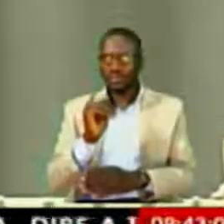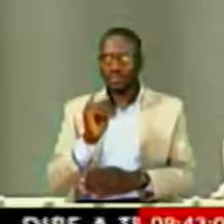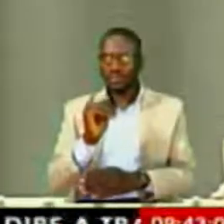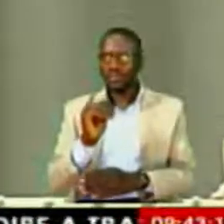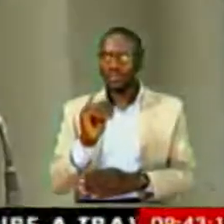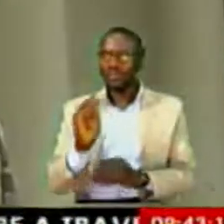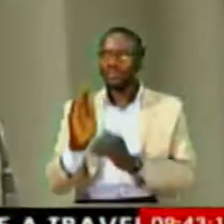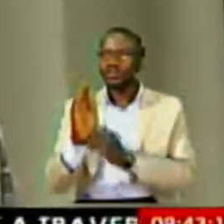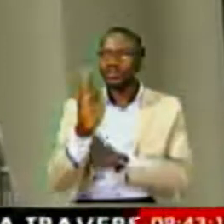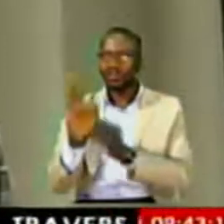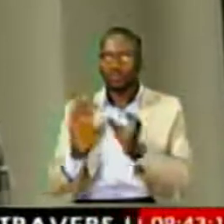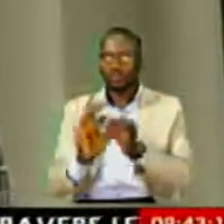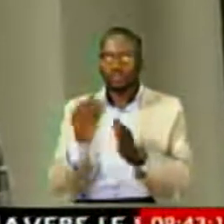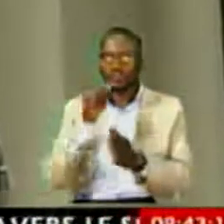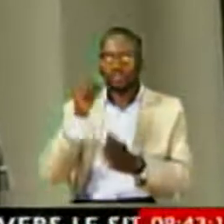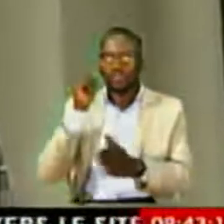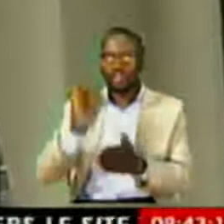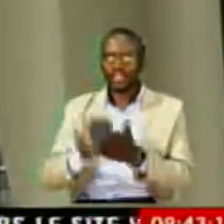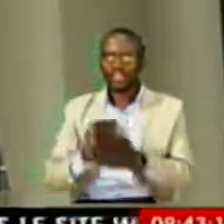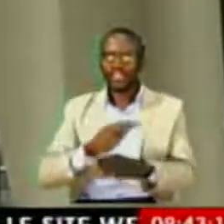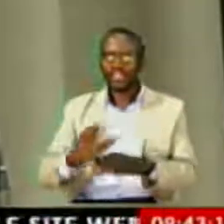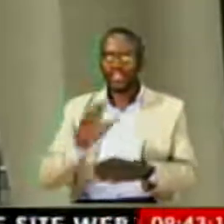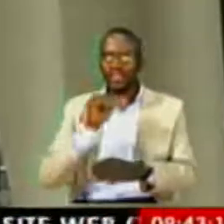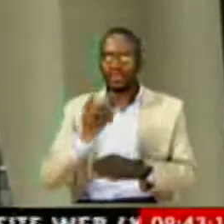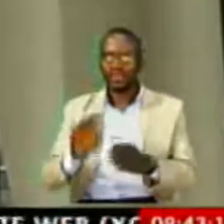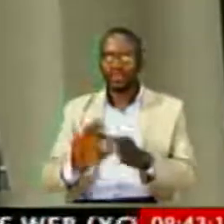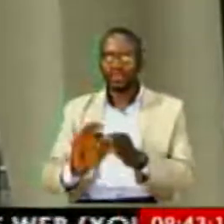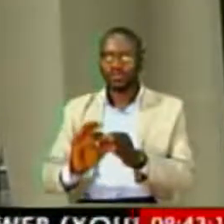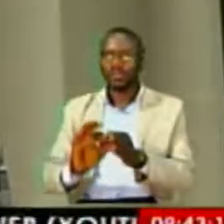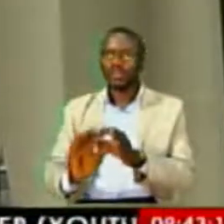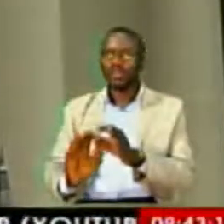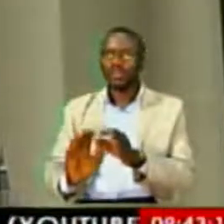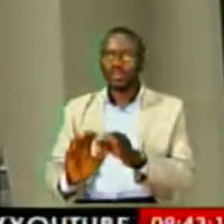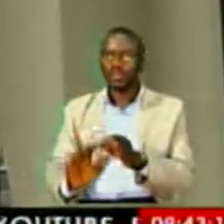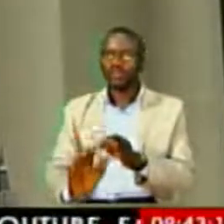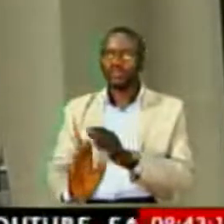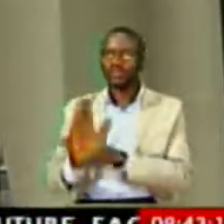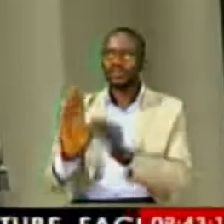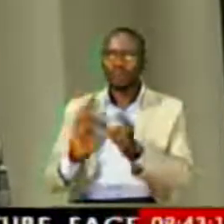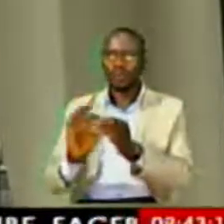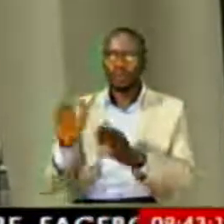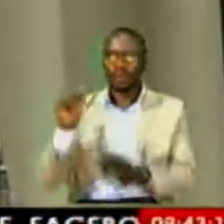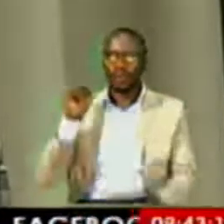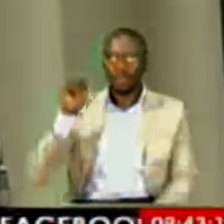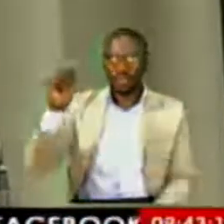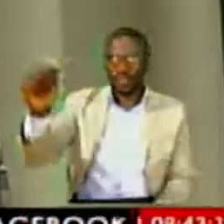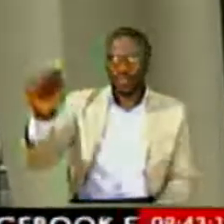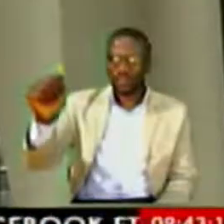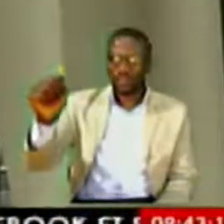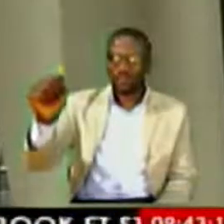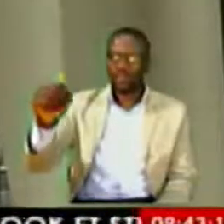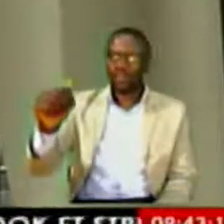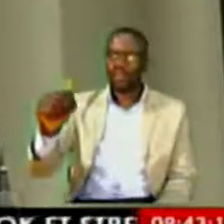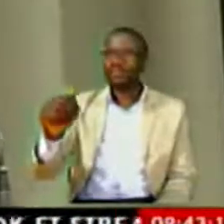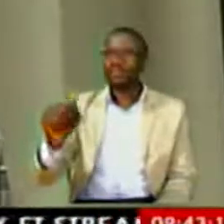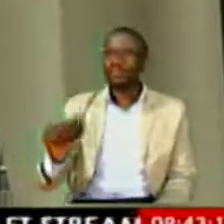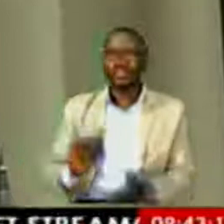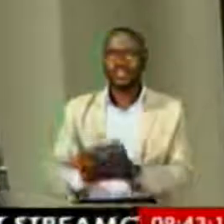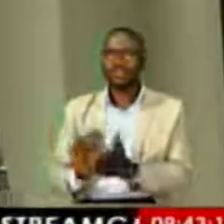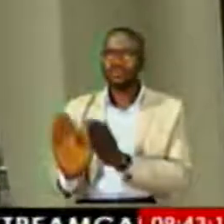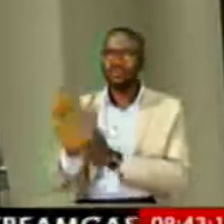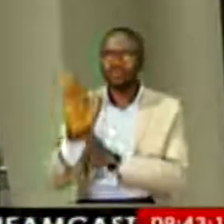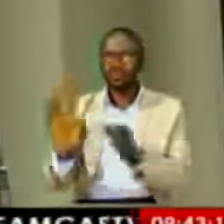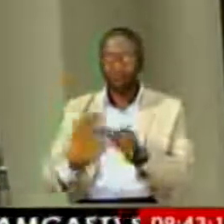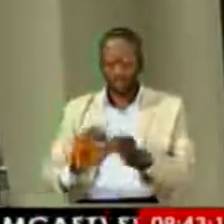God of yesterday. Ce n'est pas le Dieu du futur. Neither the God of the future. C'est le Dieu du présent. He is the God of the